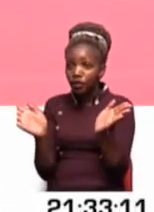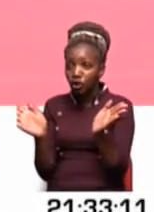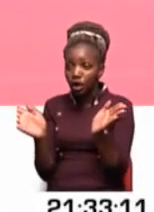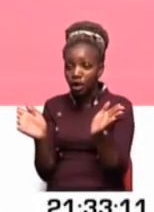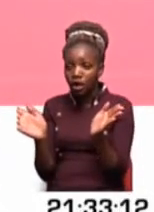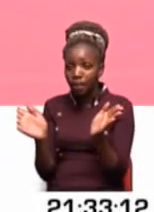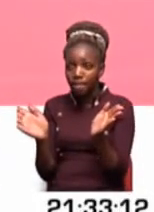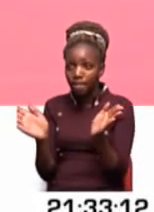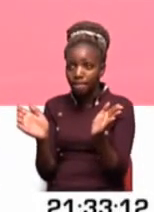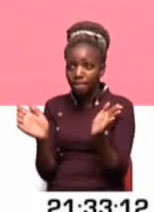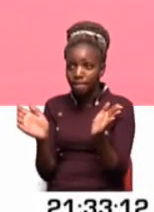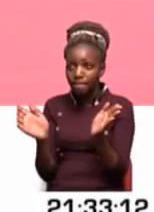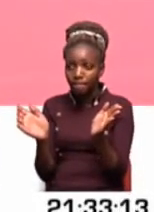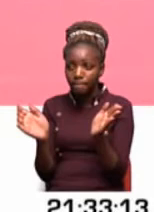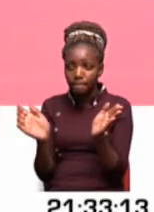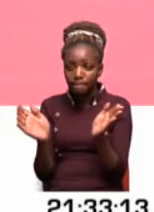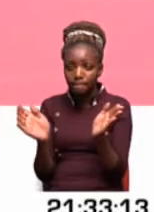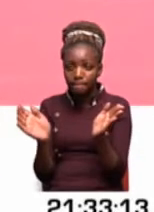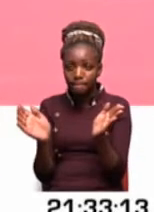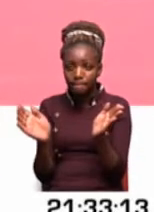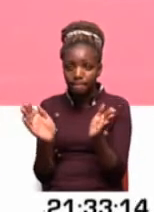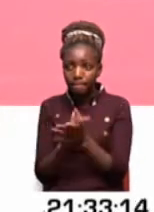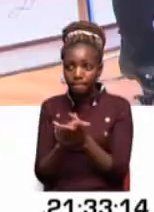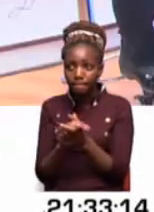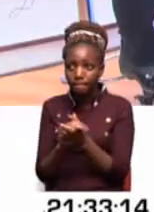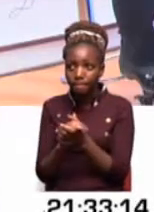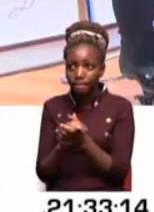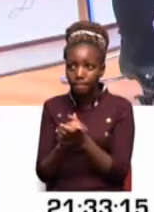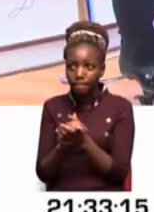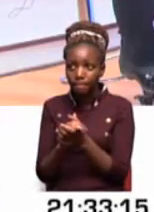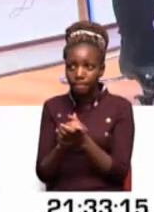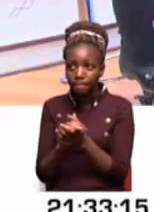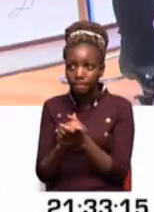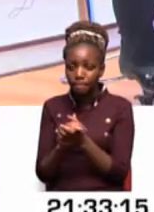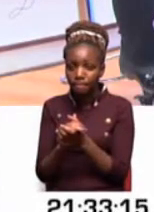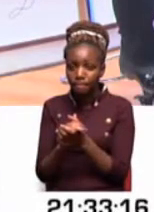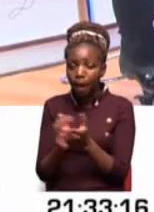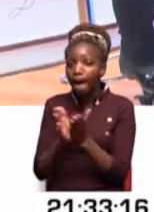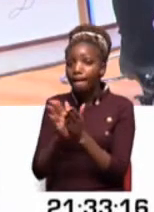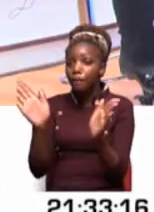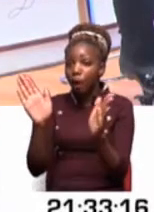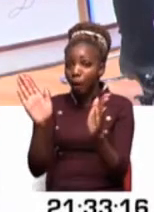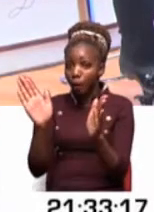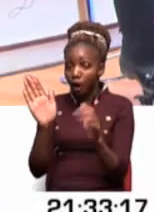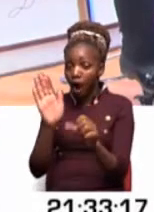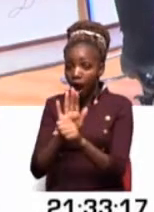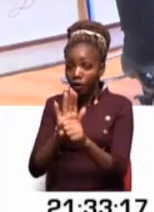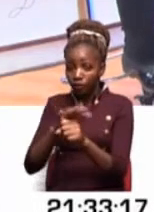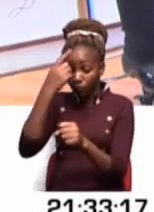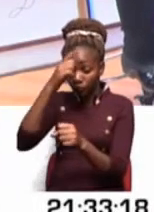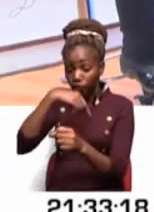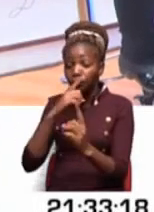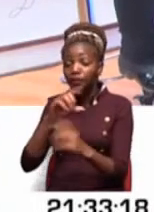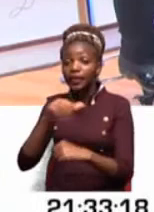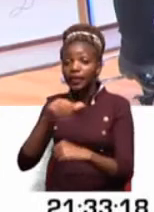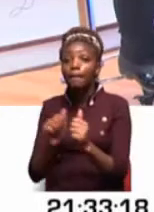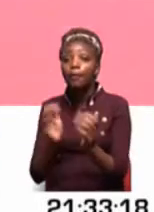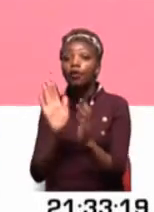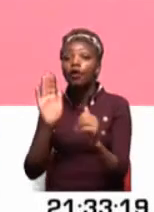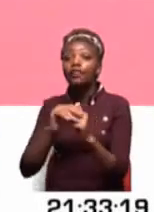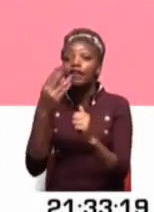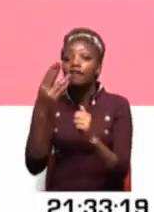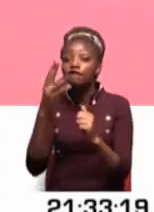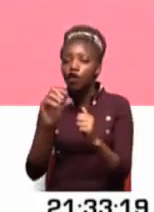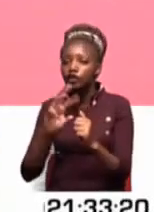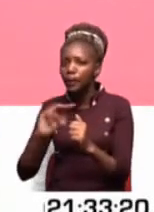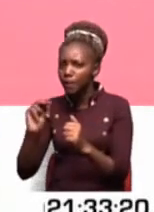is not quadruple. Mm-hmm. It's actually more it's than more five than times. Quadruple. Yeah, it is more than quadruple. Because we are talking over 40 million mm-hmm. out of a population of 8 million.